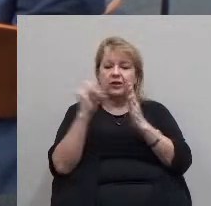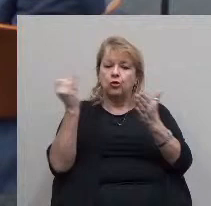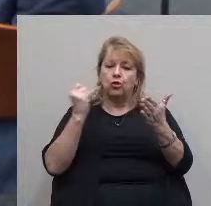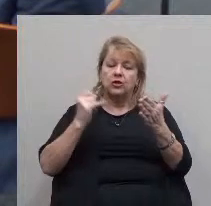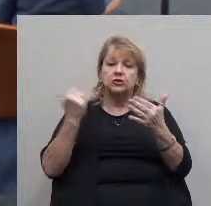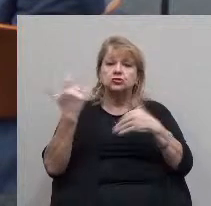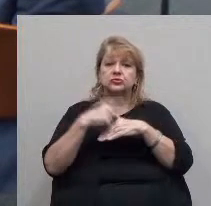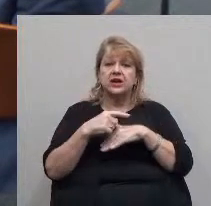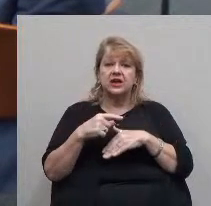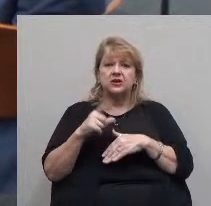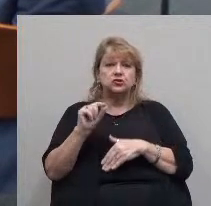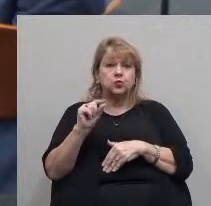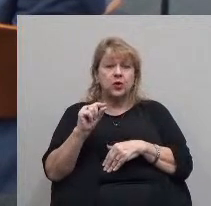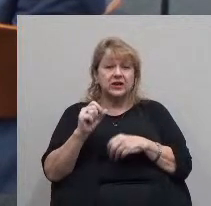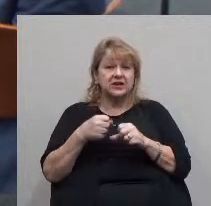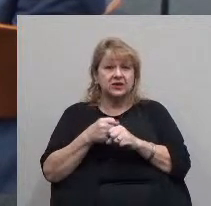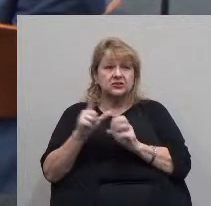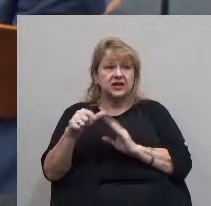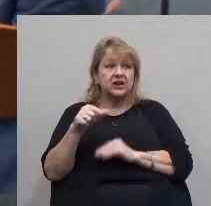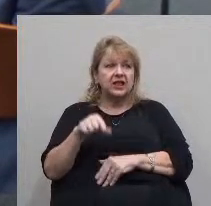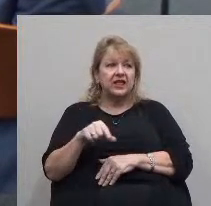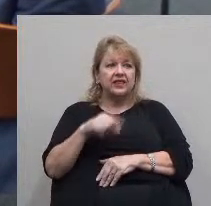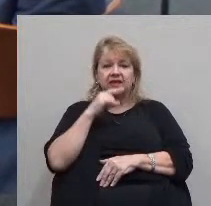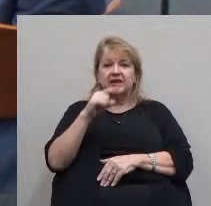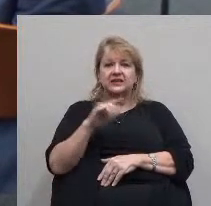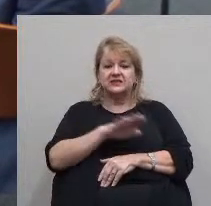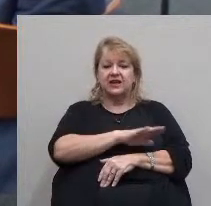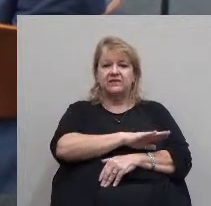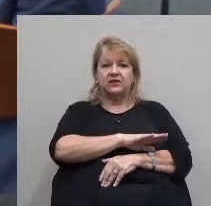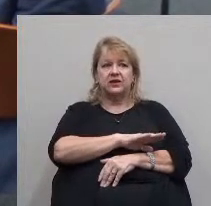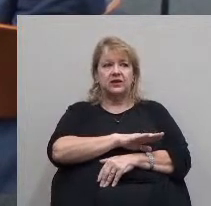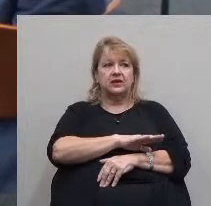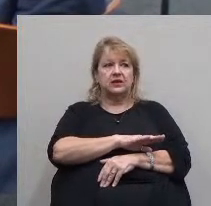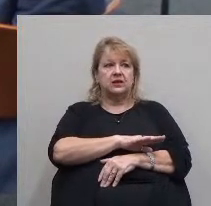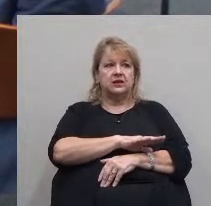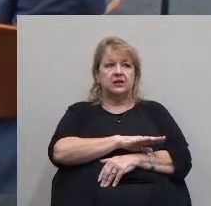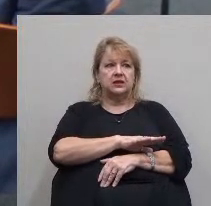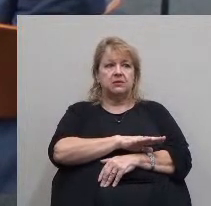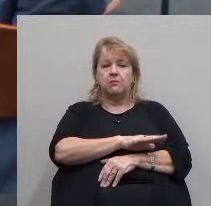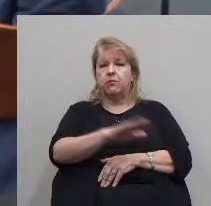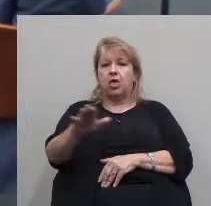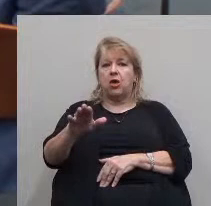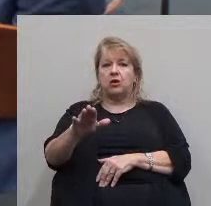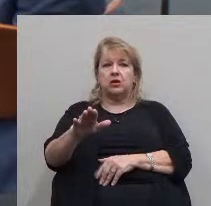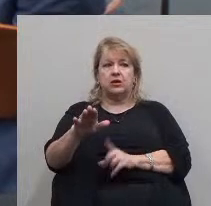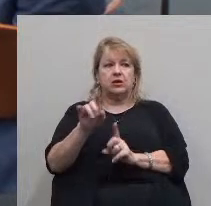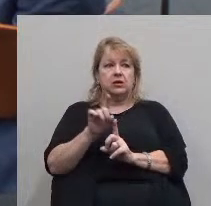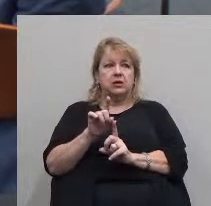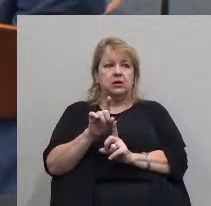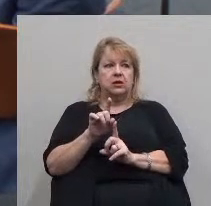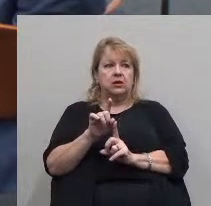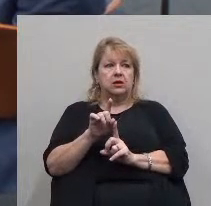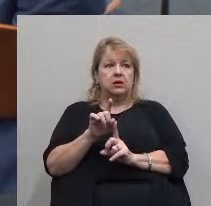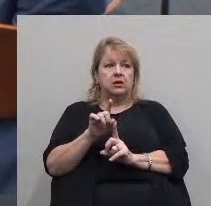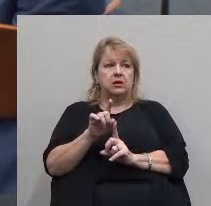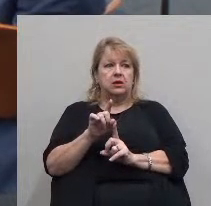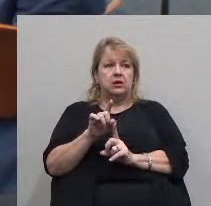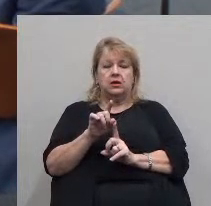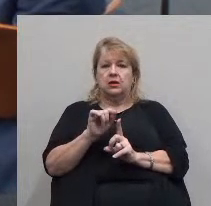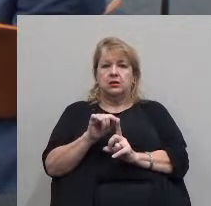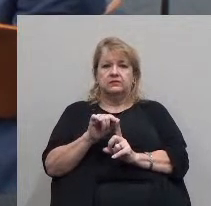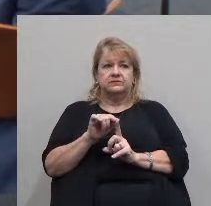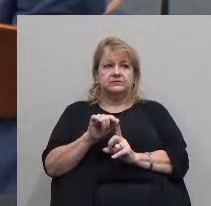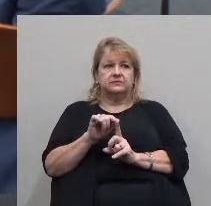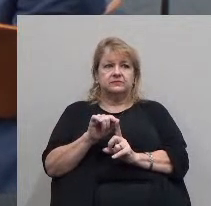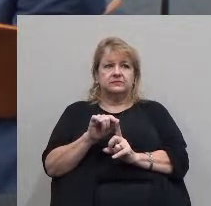and we're 20 plus years later, of a kid with a completely black background and him furiously trying to figure things